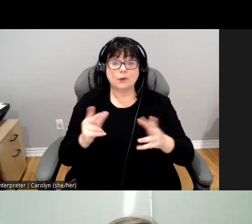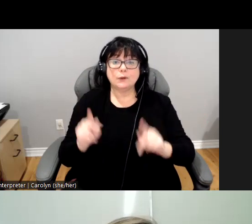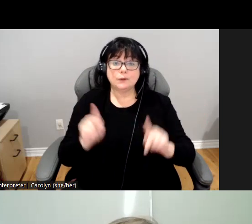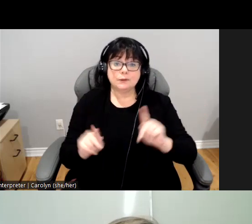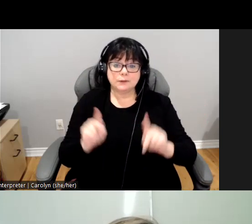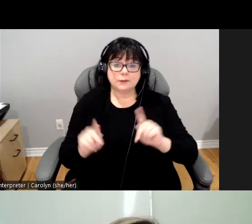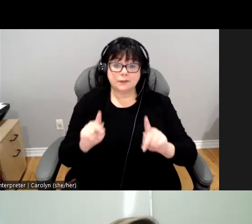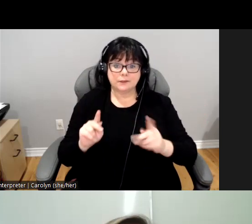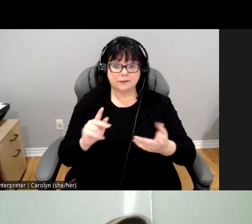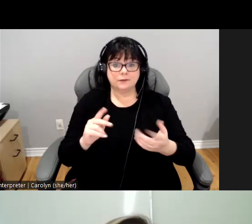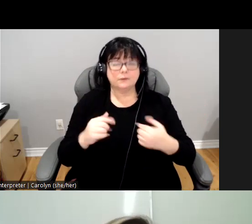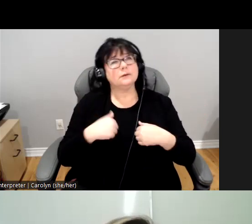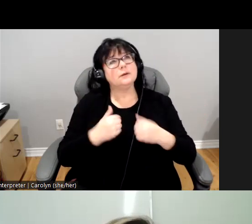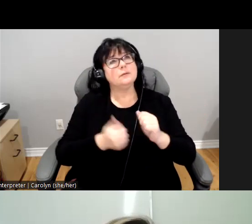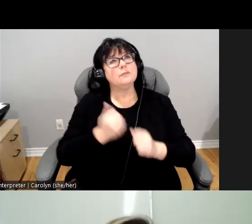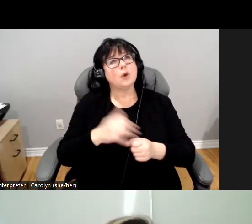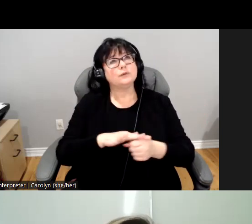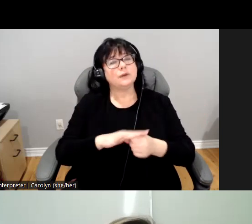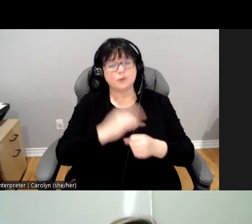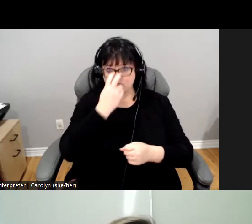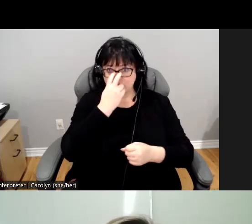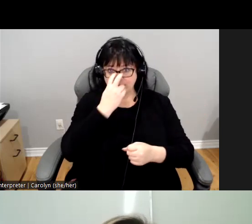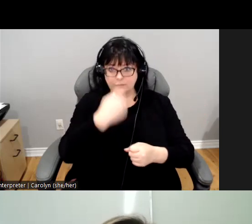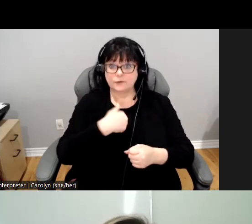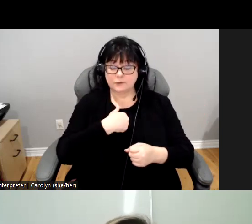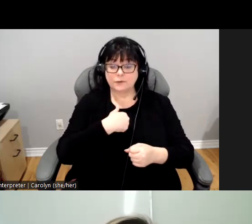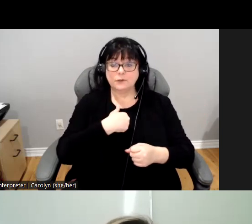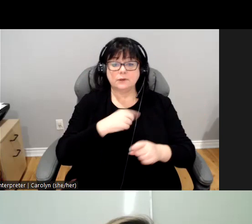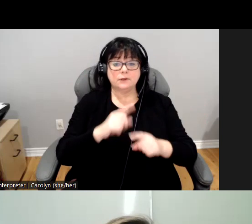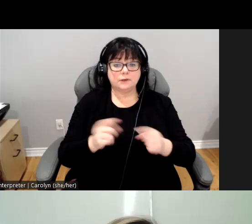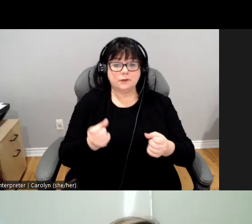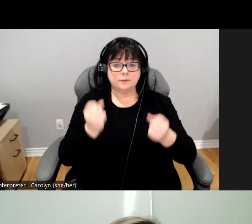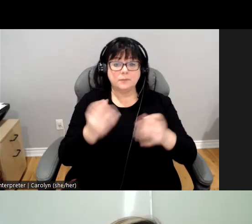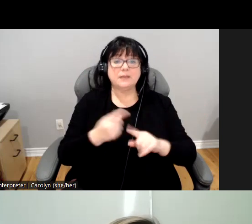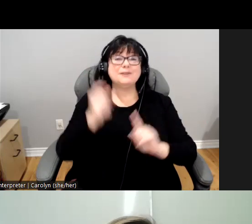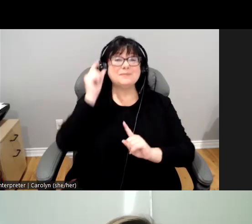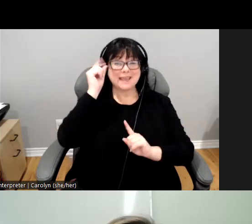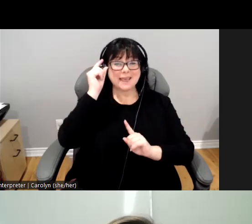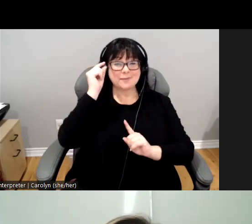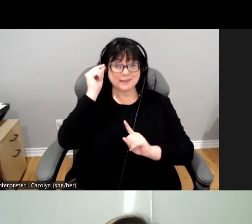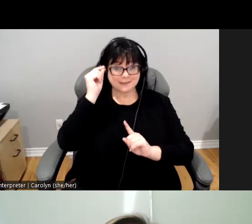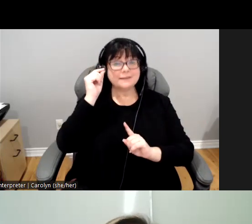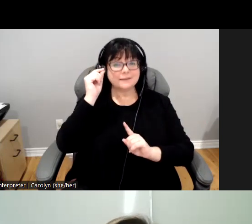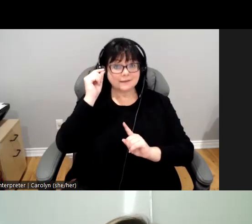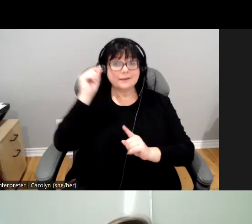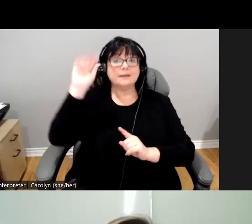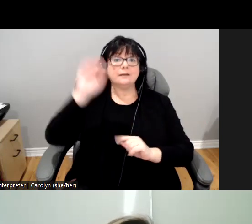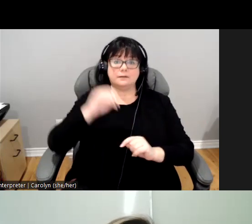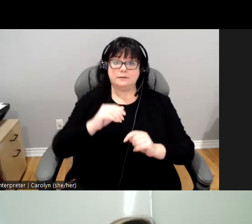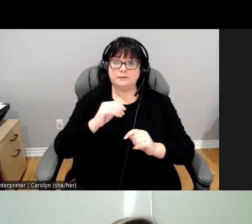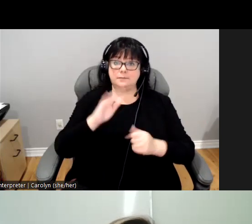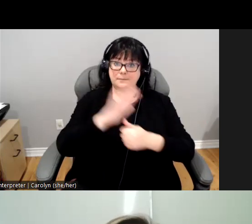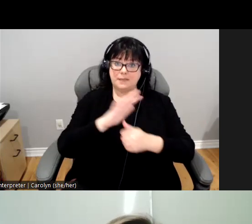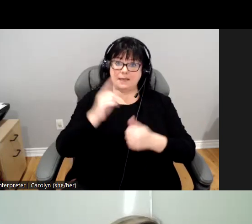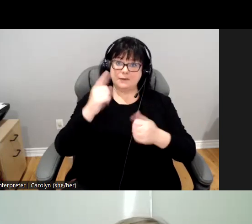primarily serve Brantford, but we have a lot of secondary migration that happens from Hamilton, which is one of the main entry sites